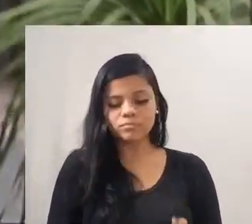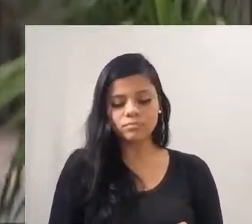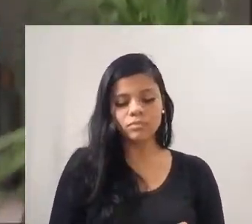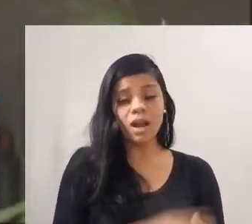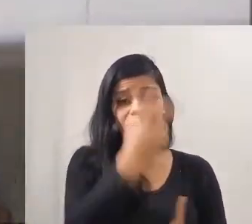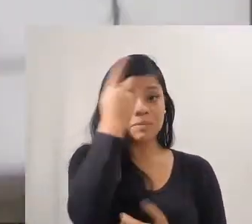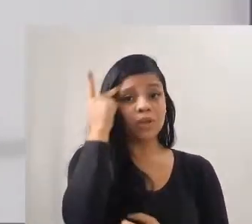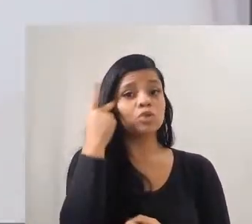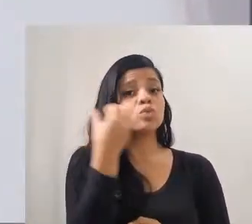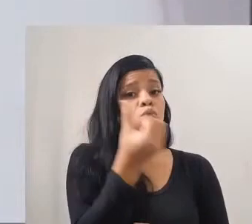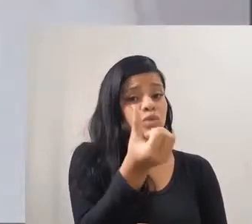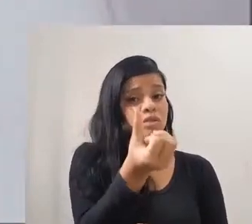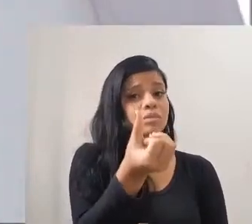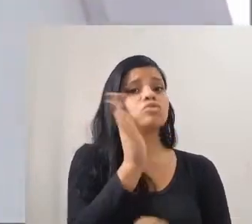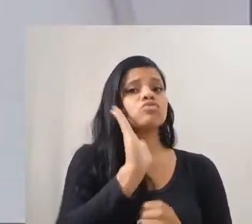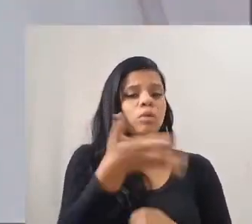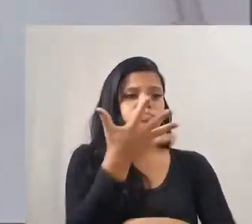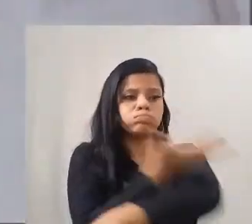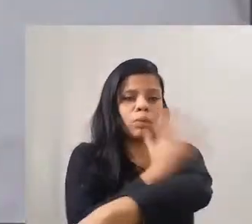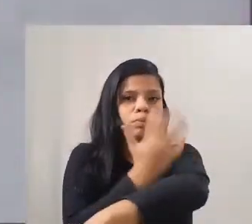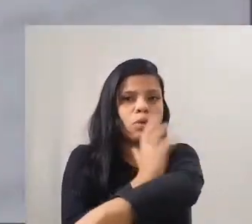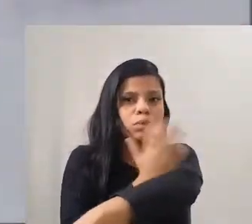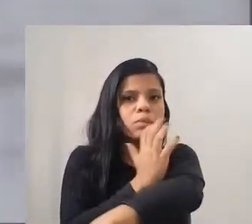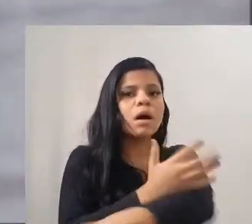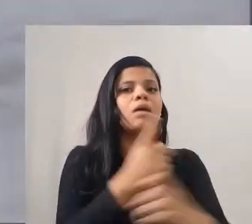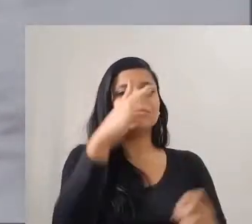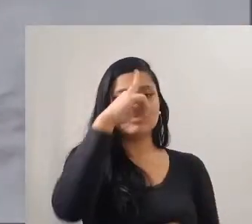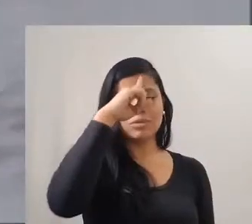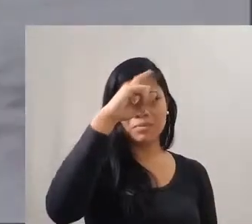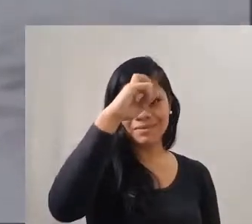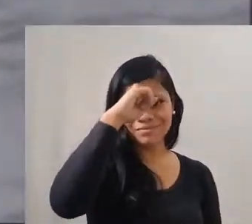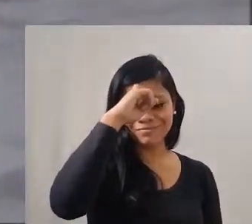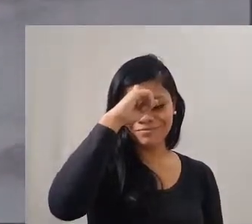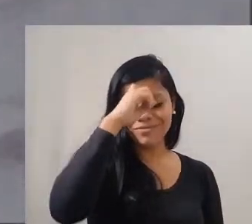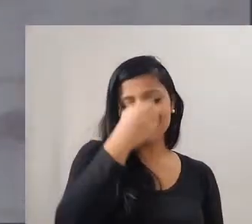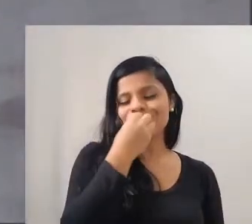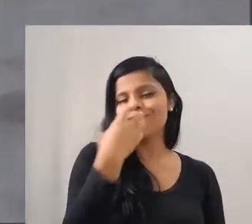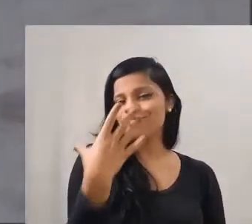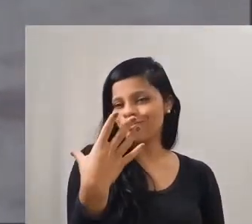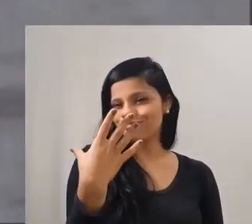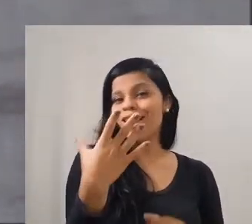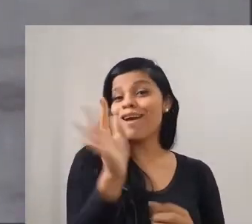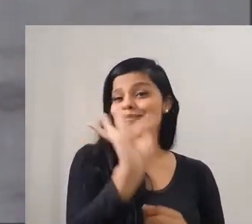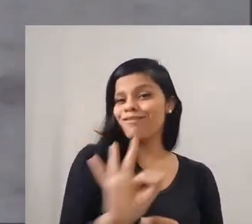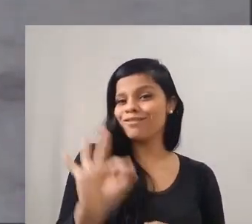O futuro possibilita muito mais para a Escola Paulista de Medicina e seus alunos.